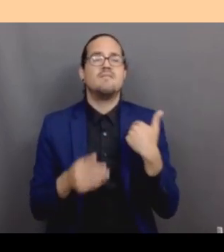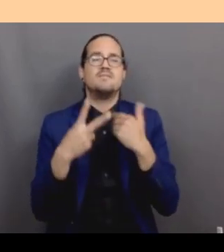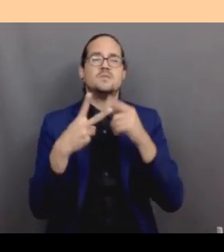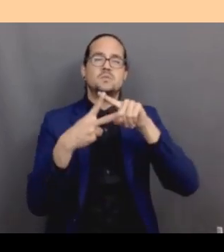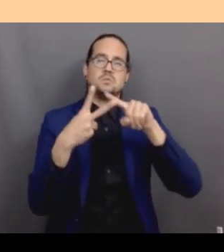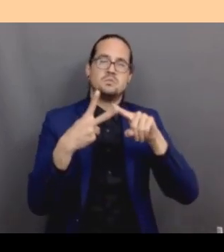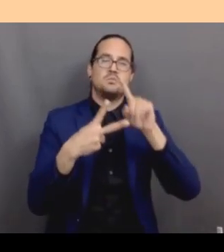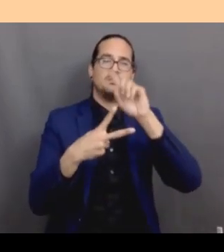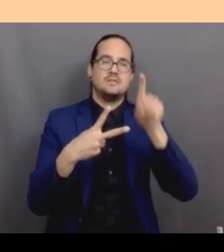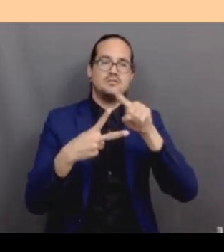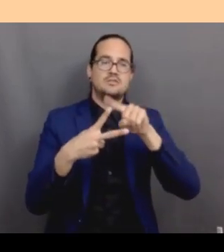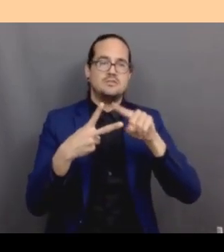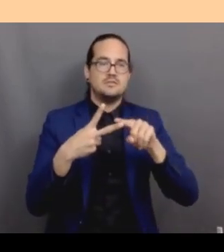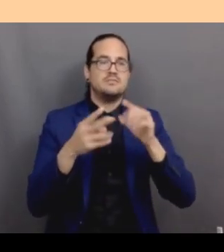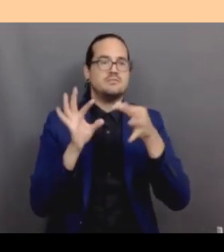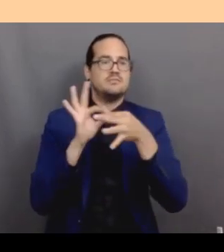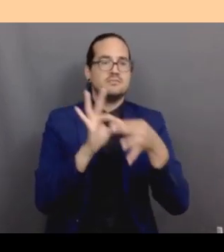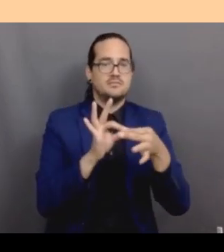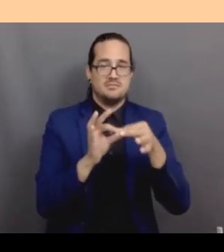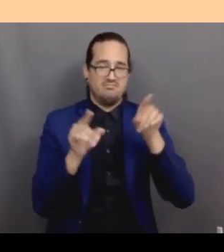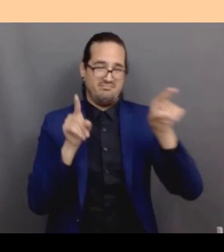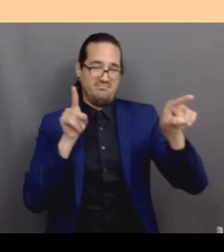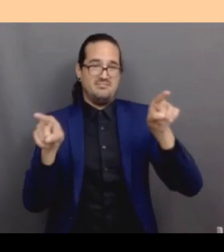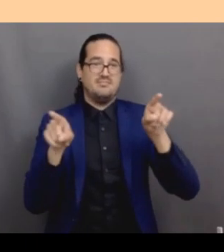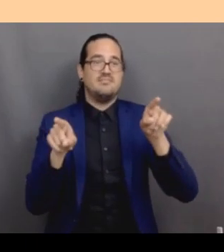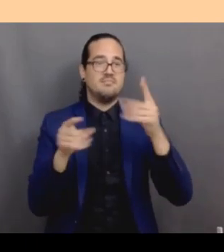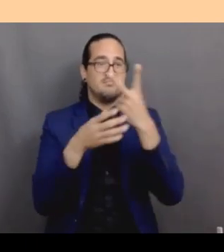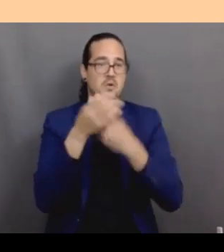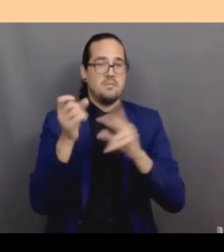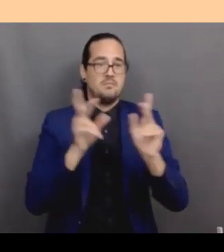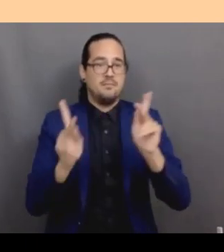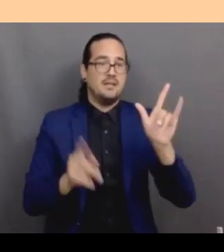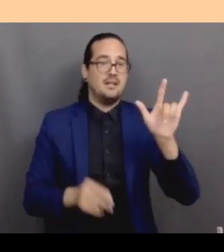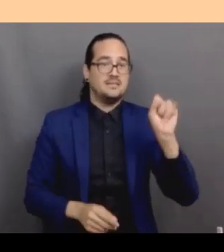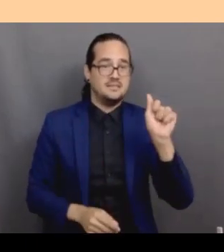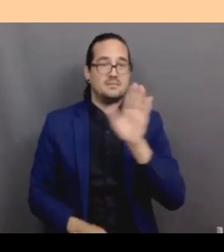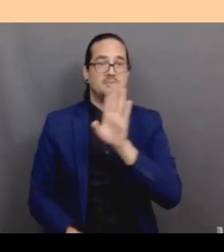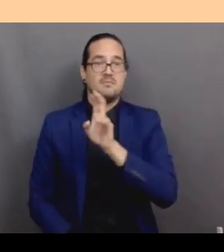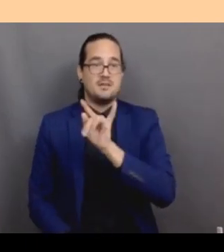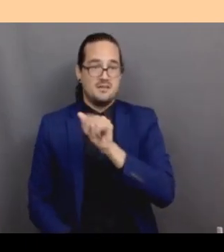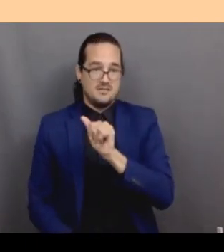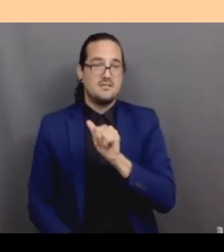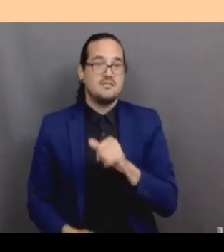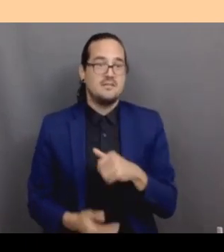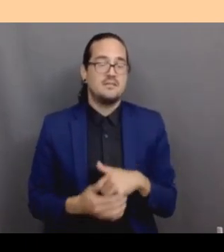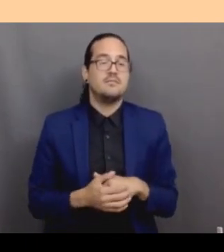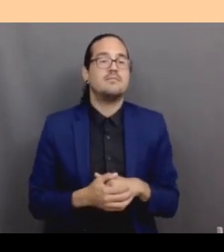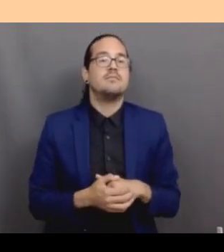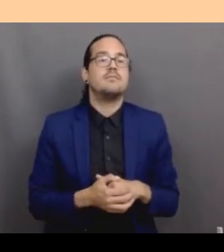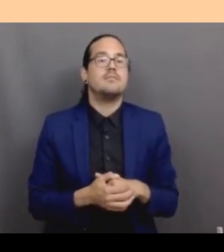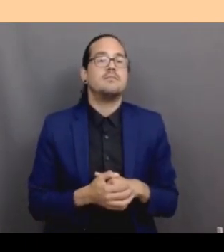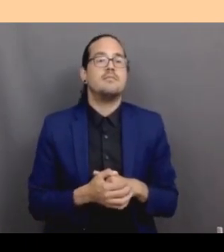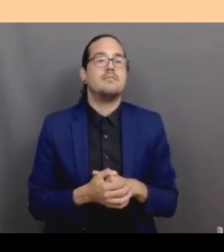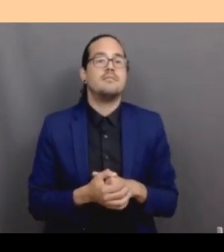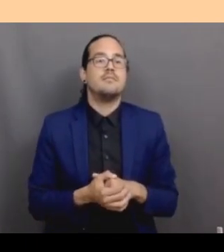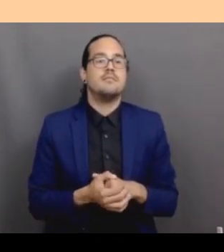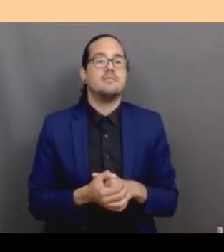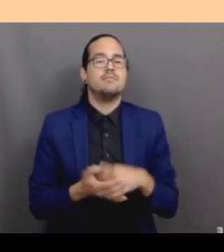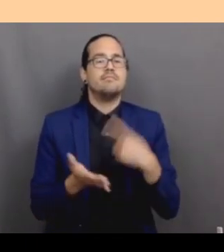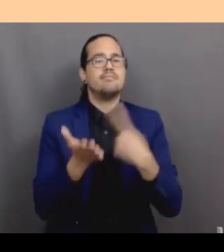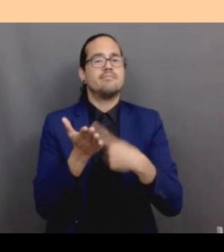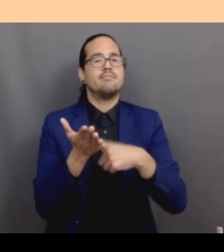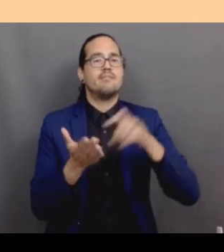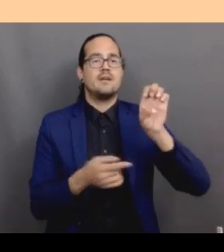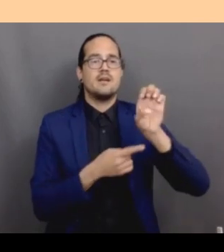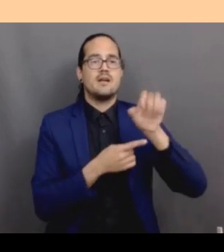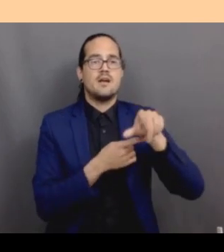evening. As we look at the topic of equity, we touched a little bit about this last week as well. we